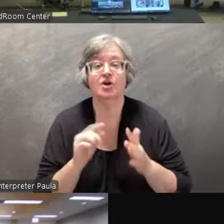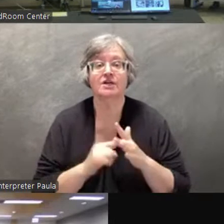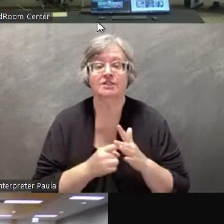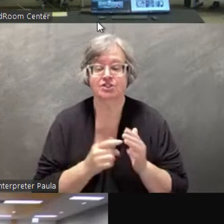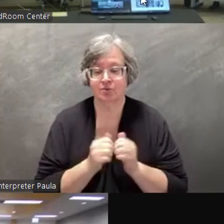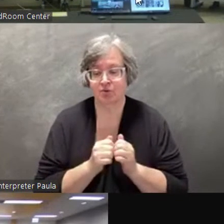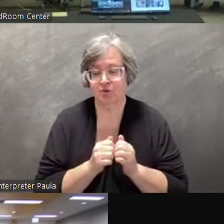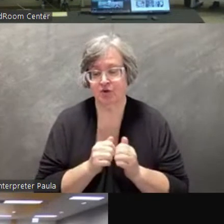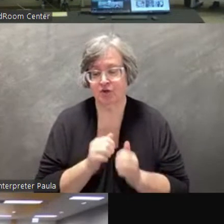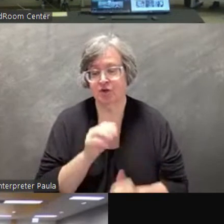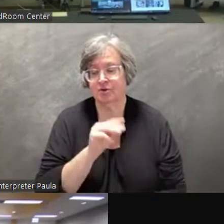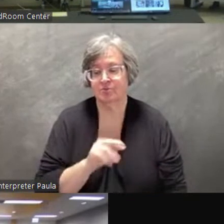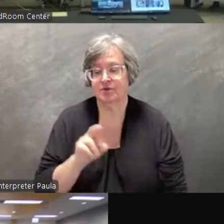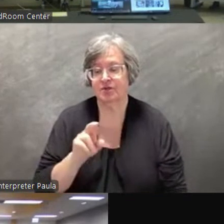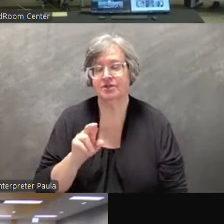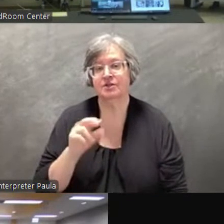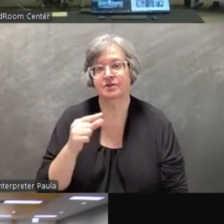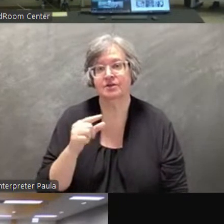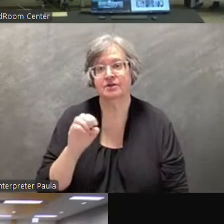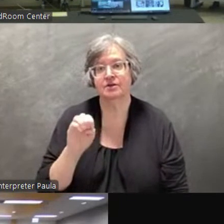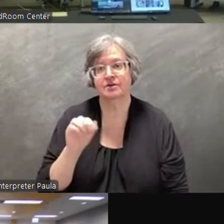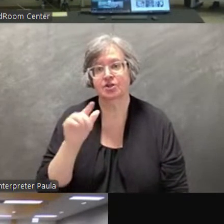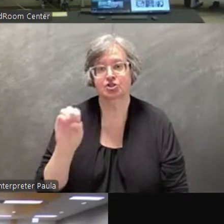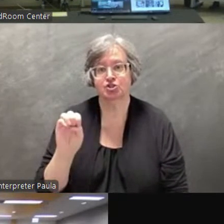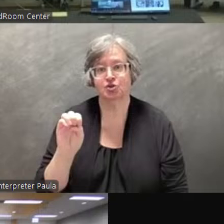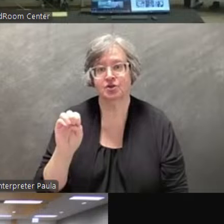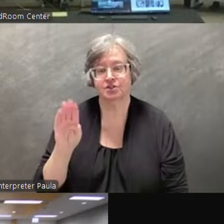with Mr. George Lakemore.